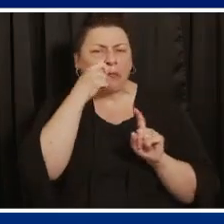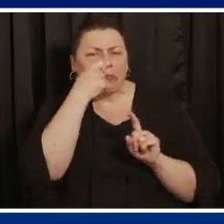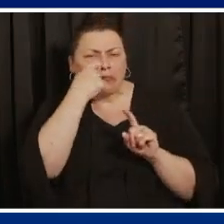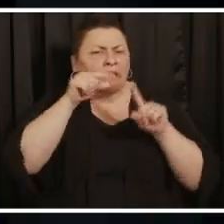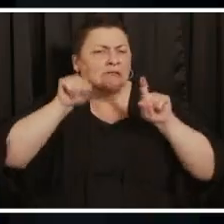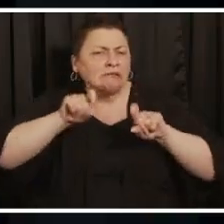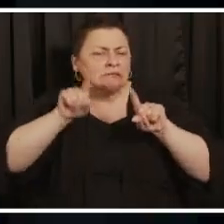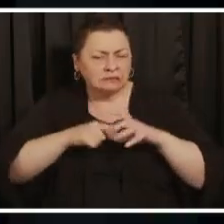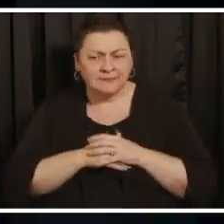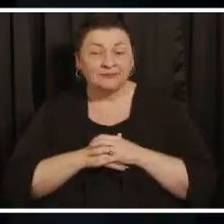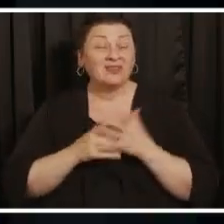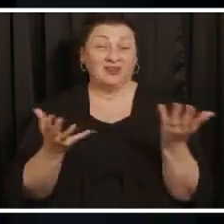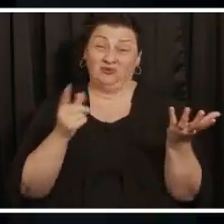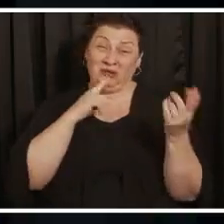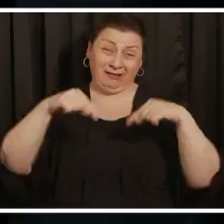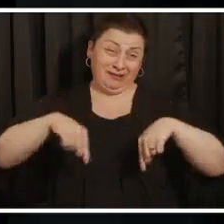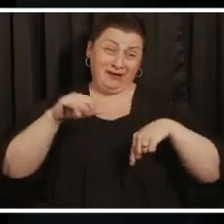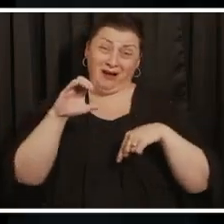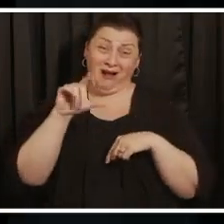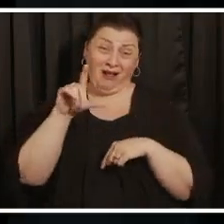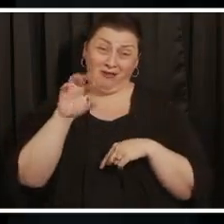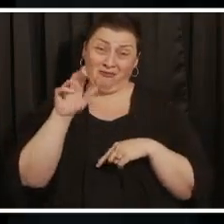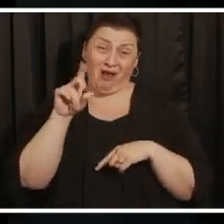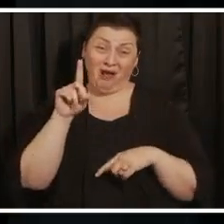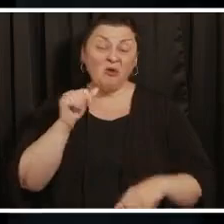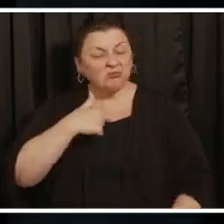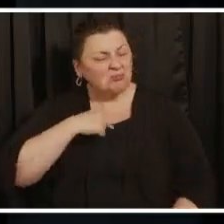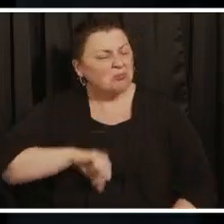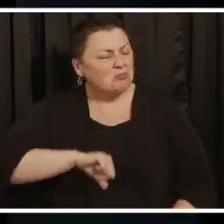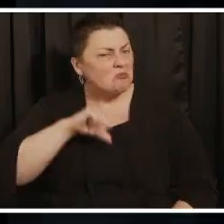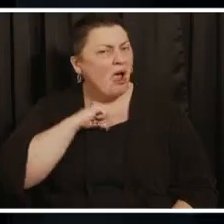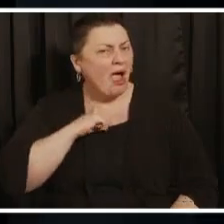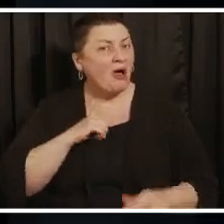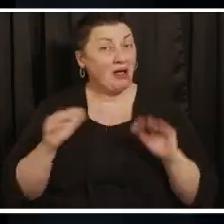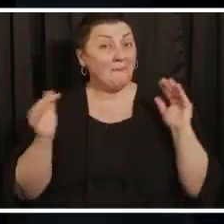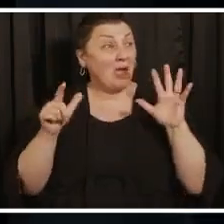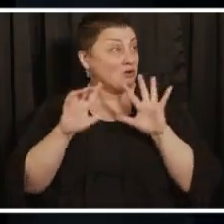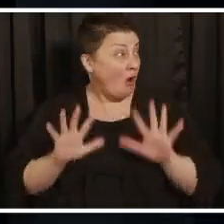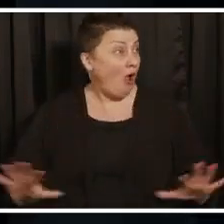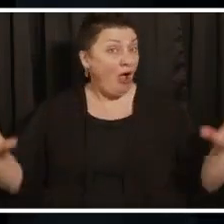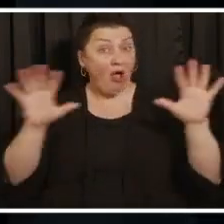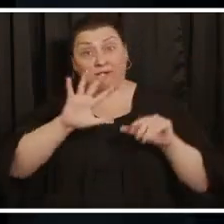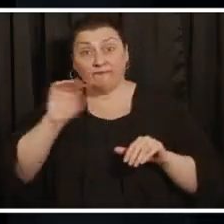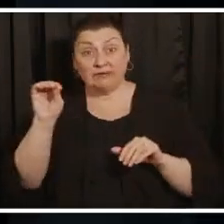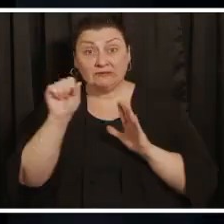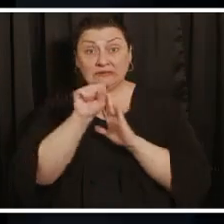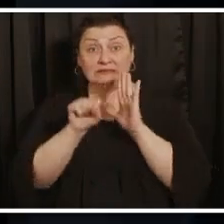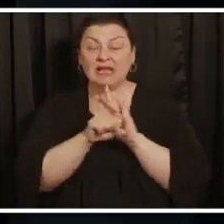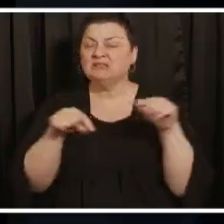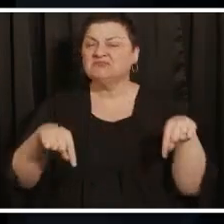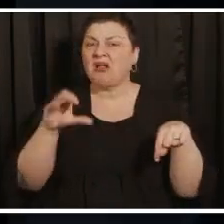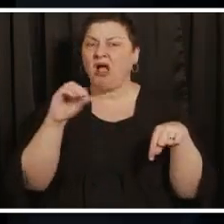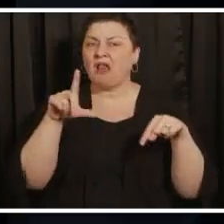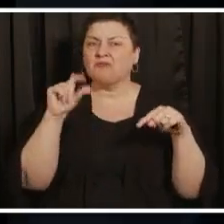that we have one of the lower incidences in the 50 states. I'm proud that we have in the top tier